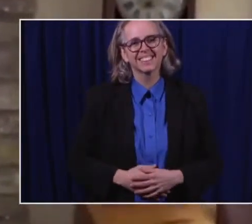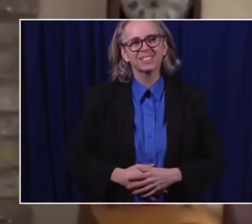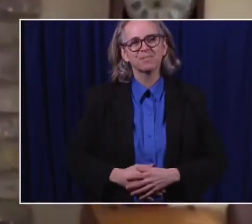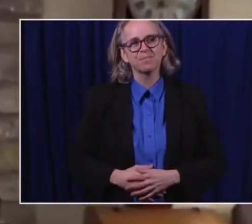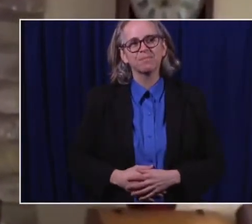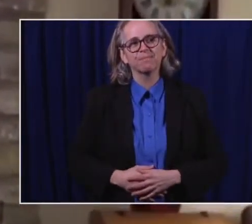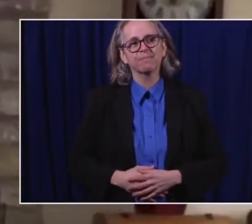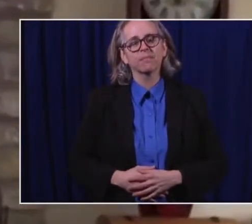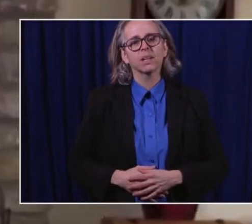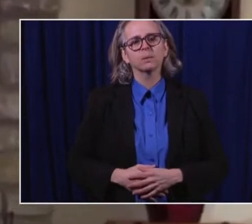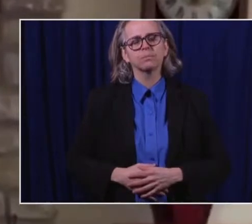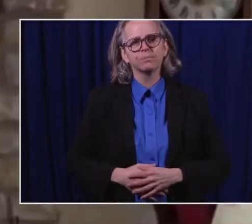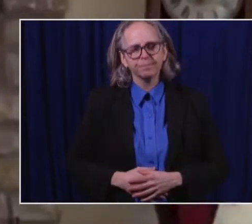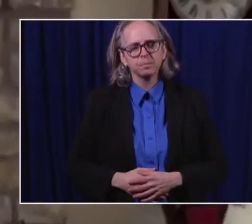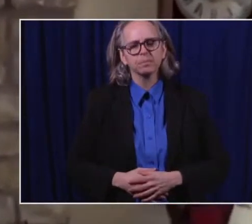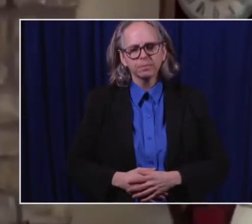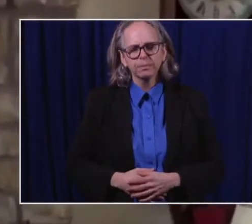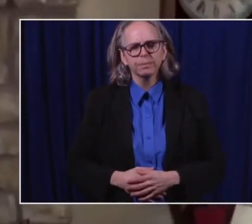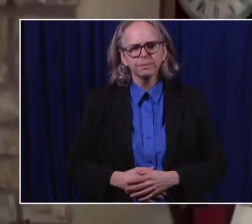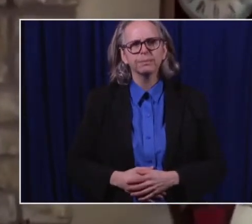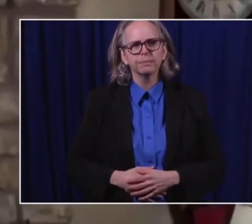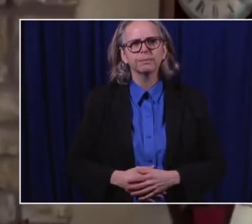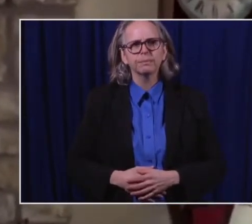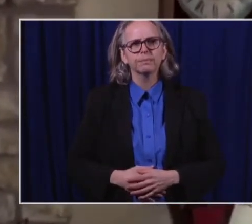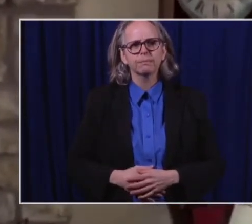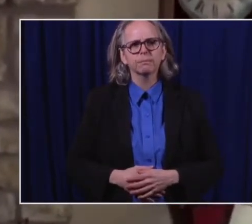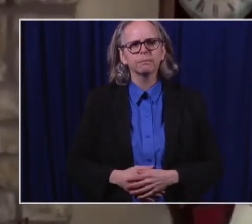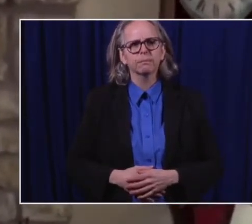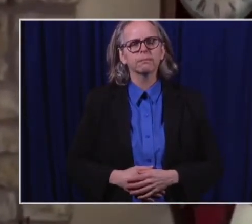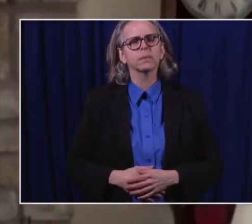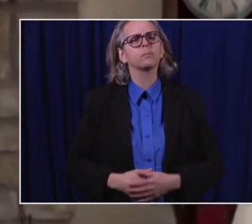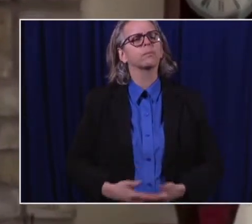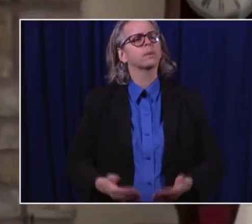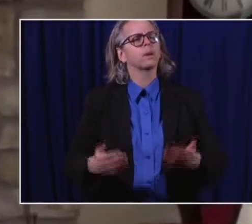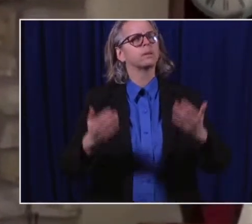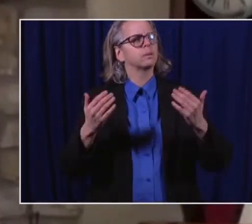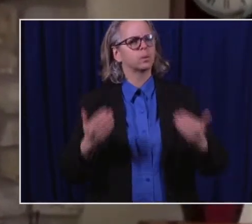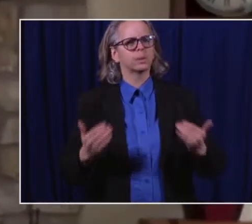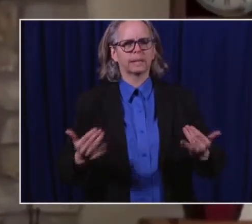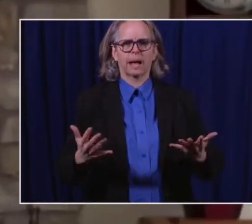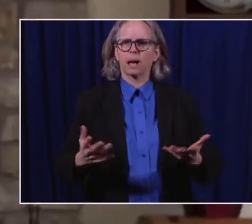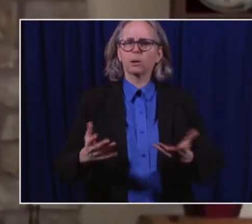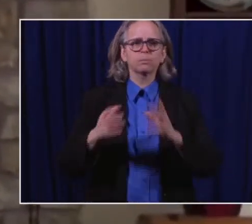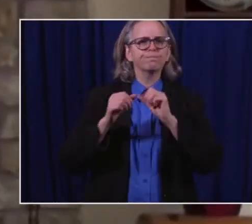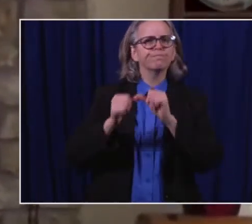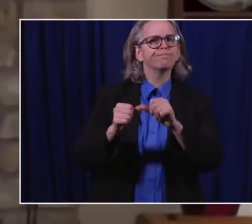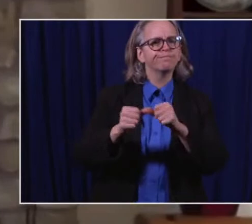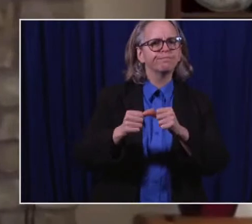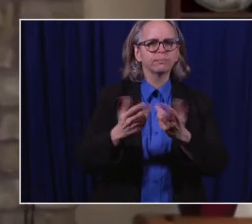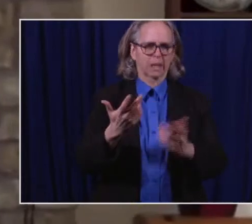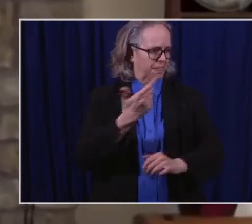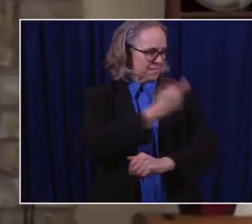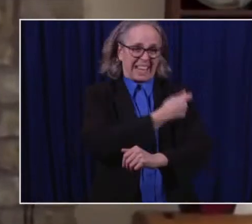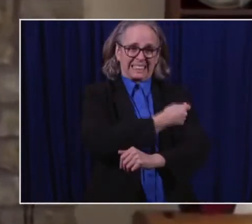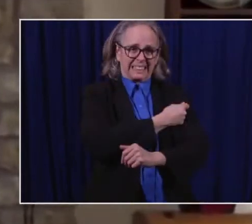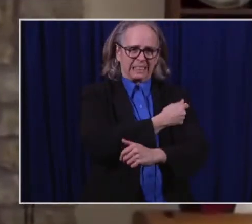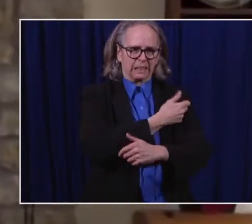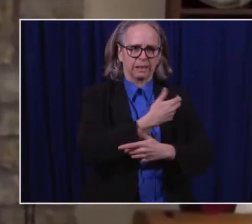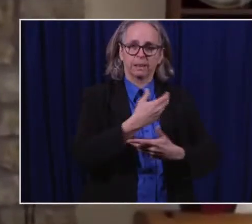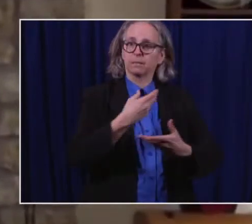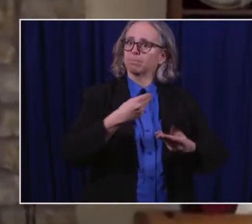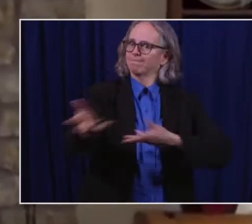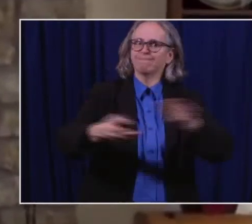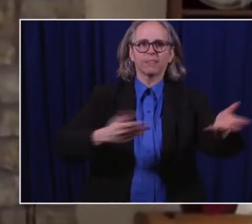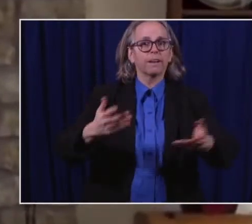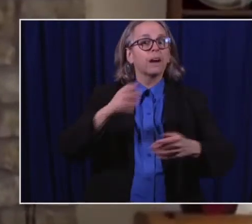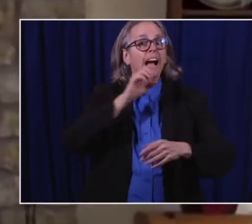We continue today to vaccinate those 75 years of age and older throughout Ohio.